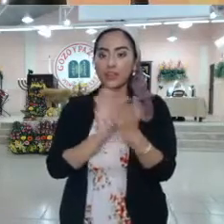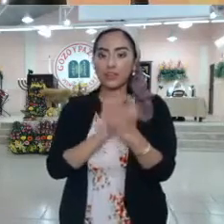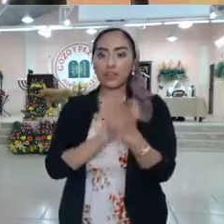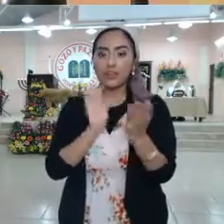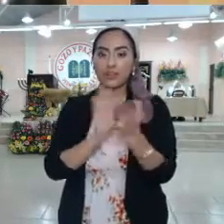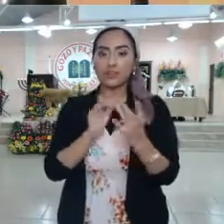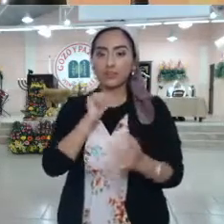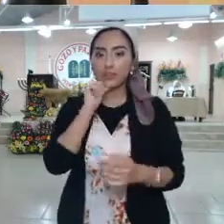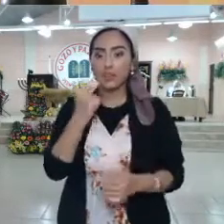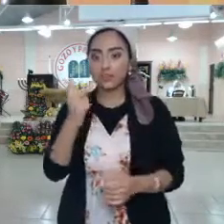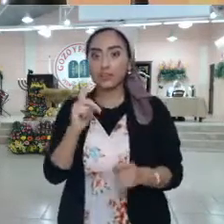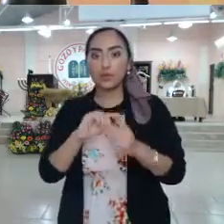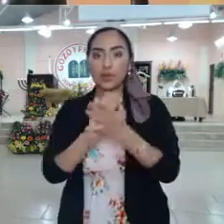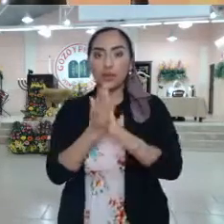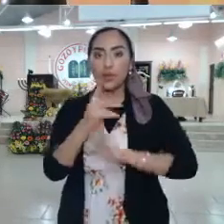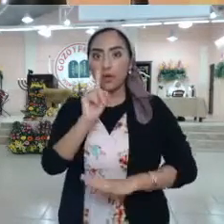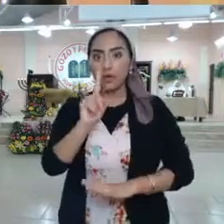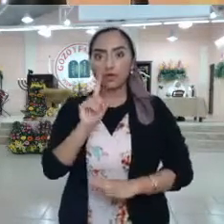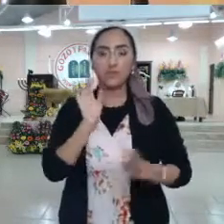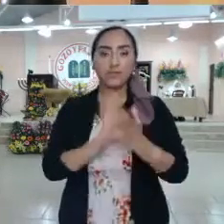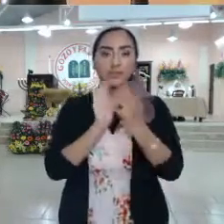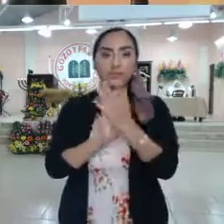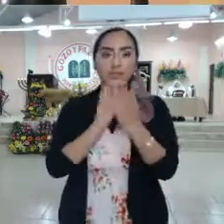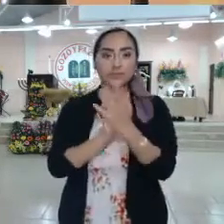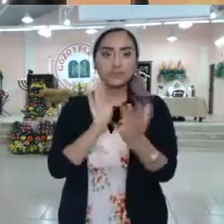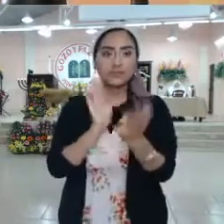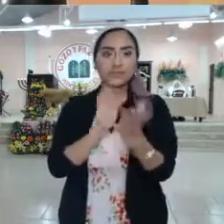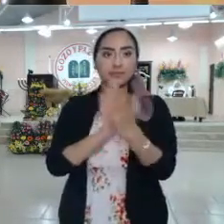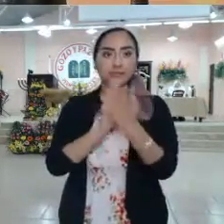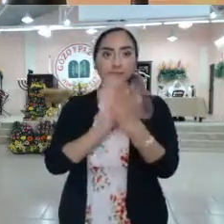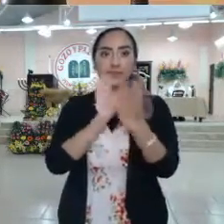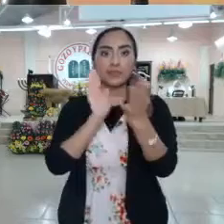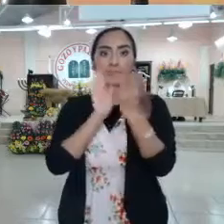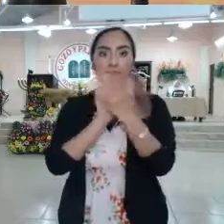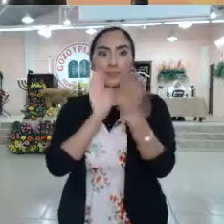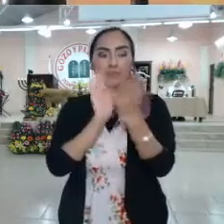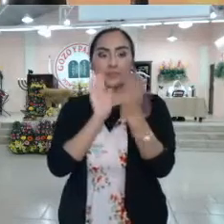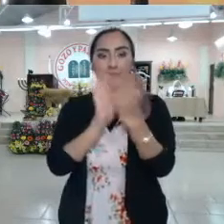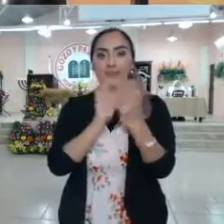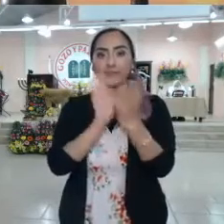be uno. two anymore, but one.